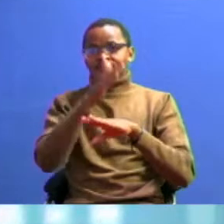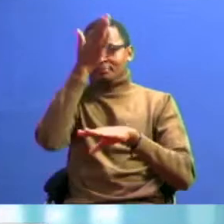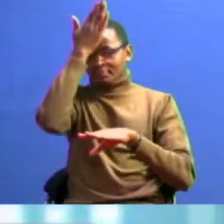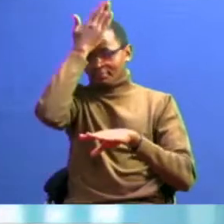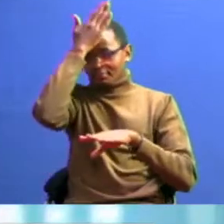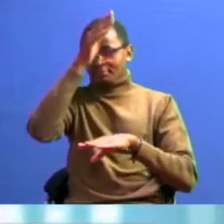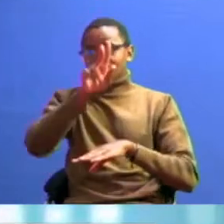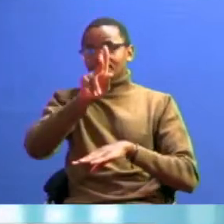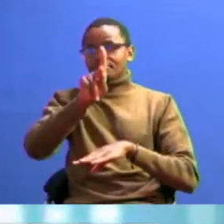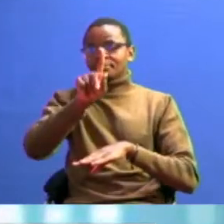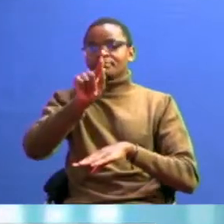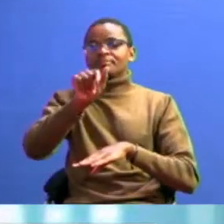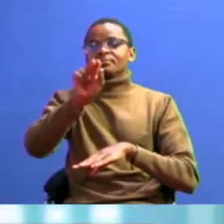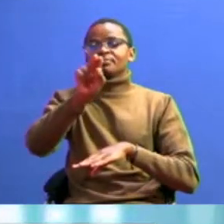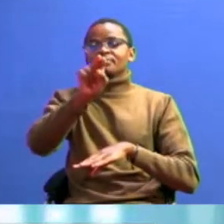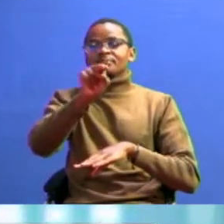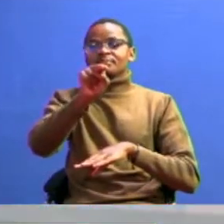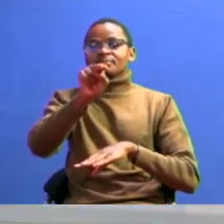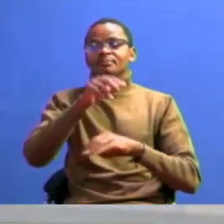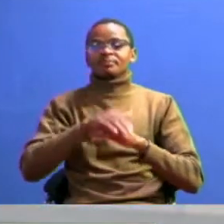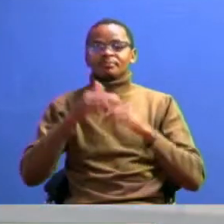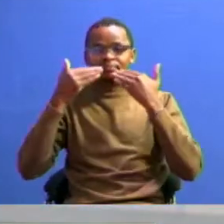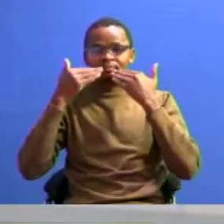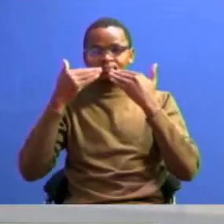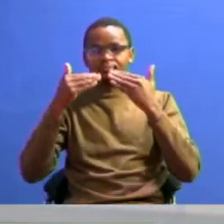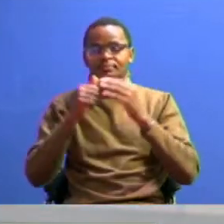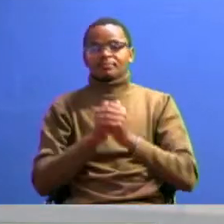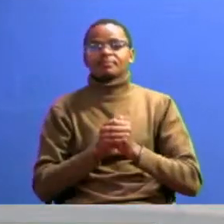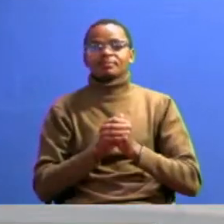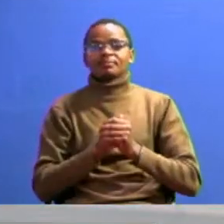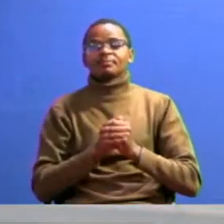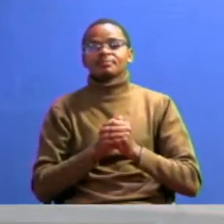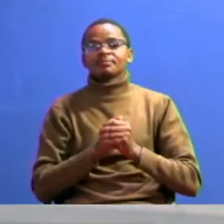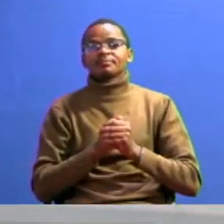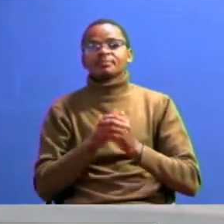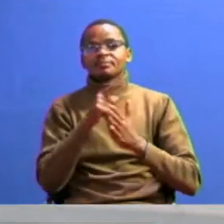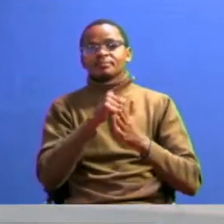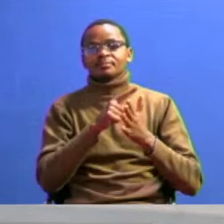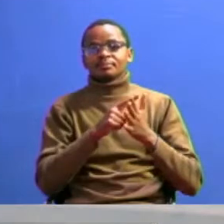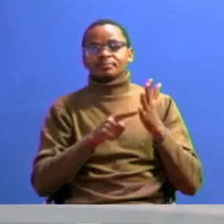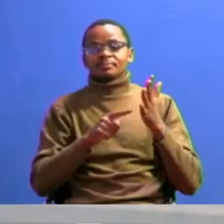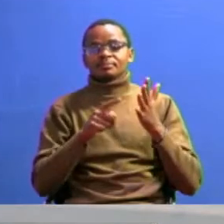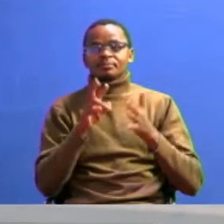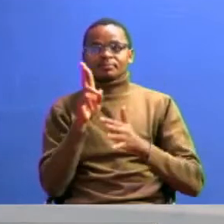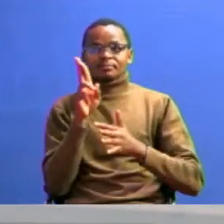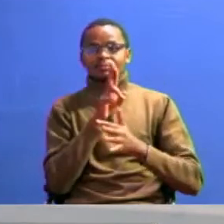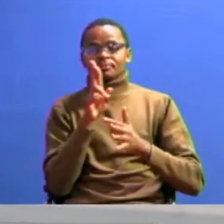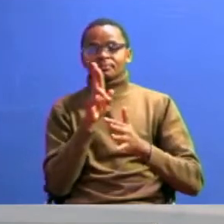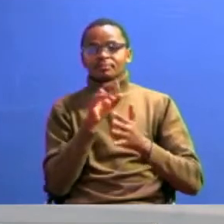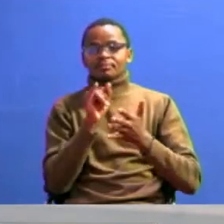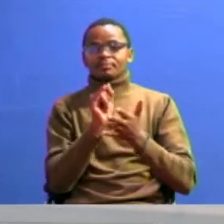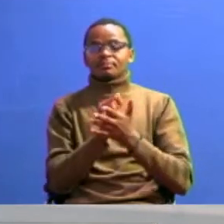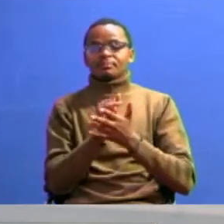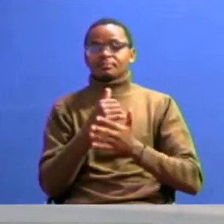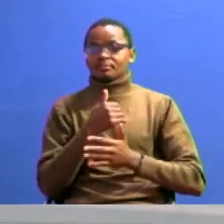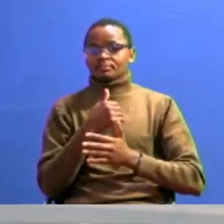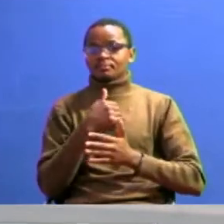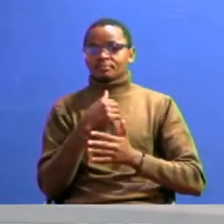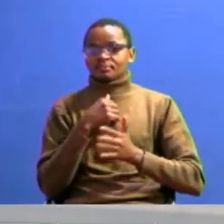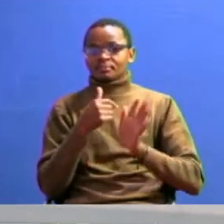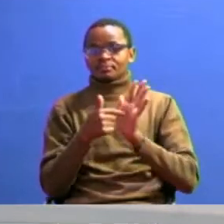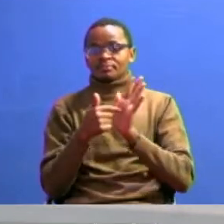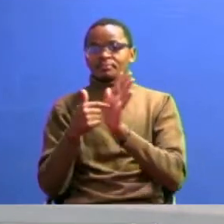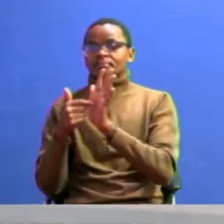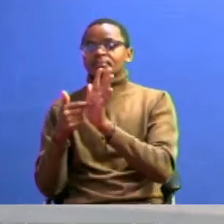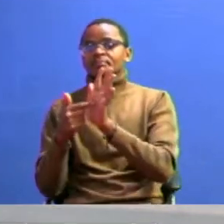8 a.m. Thank you. Okay, thank you for that response. Now, what are these risk factors that, predispose